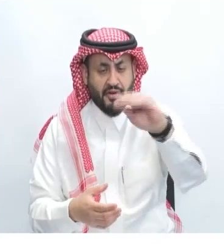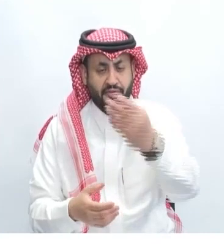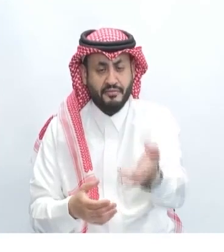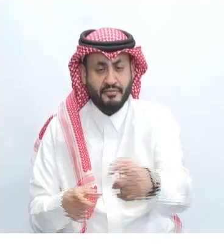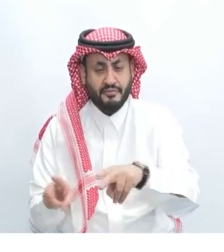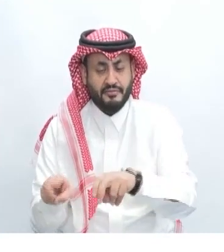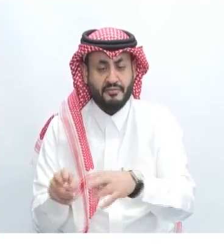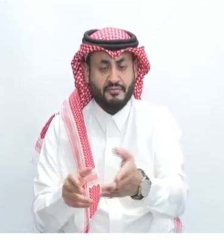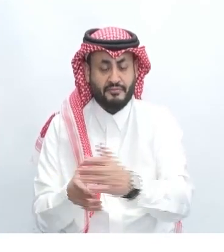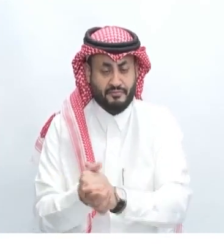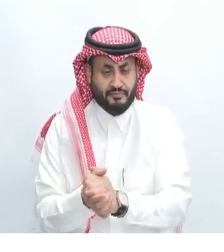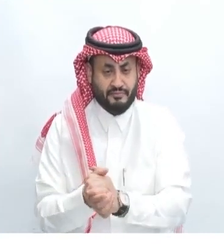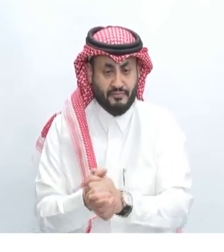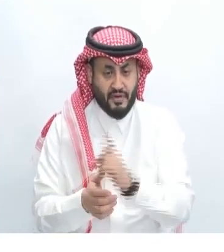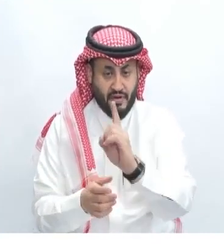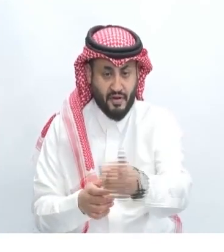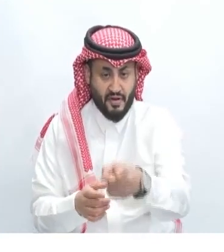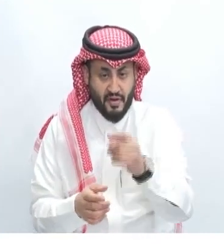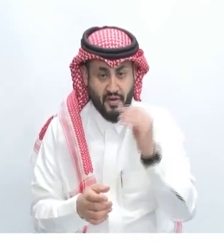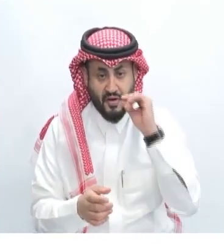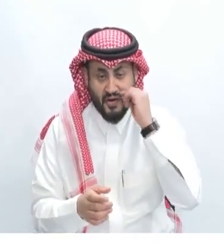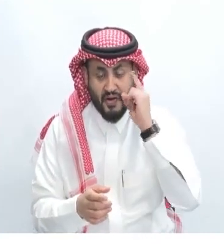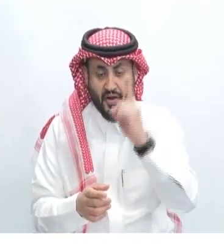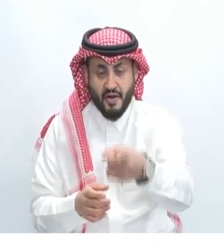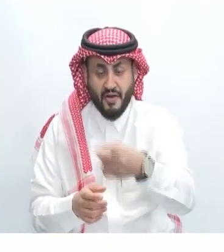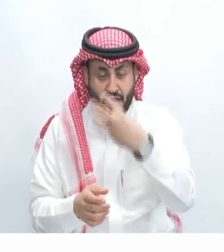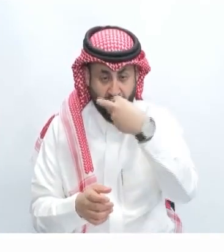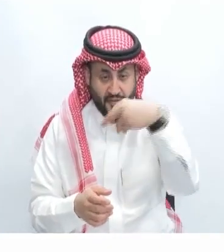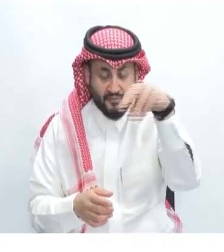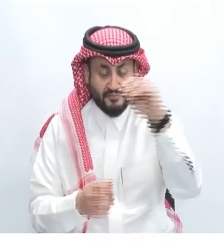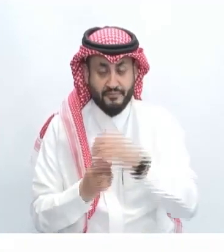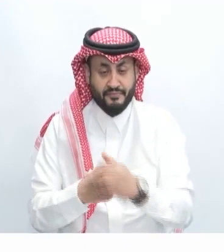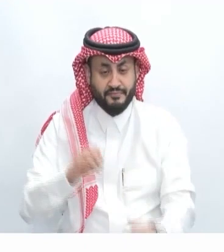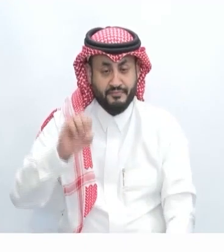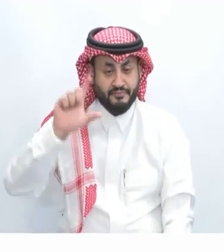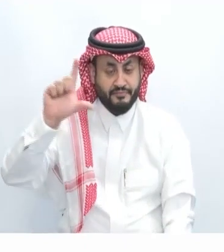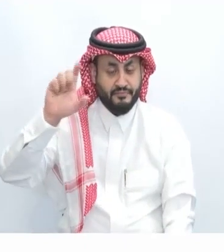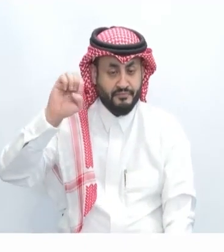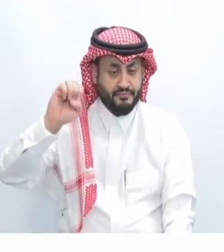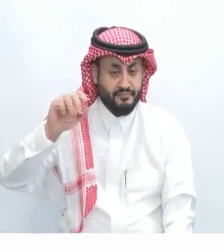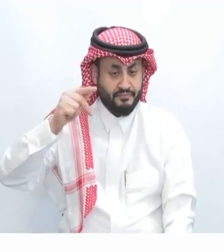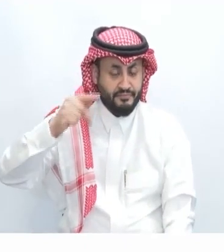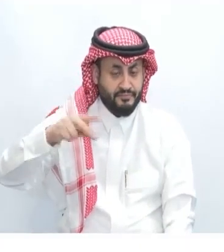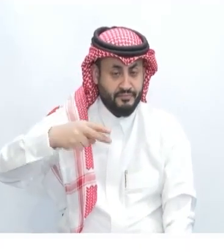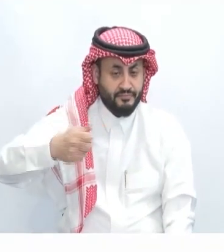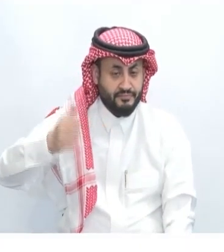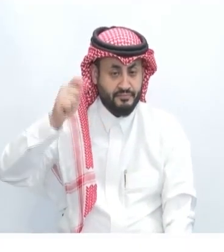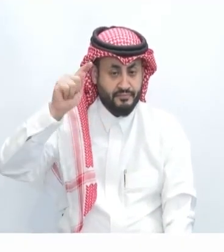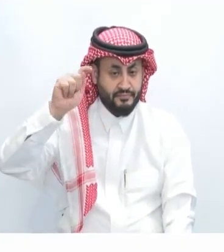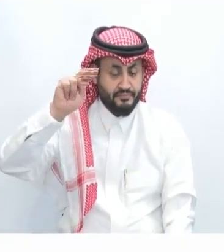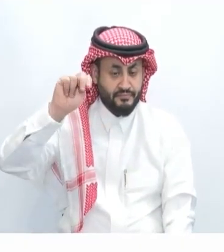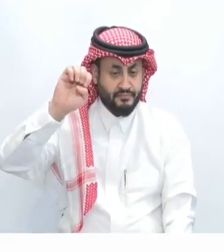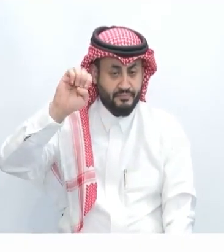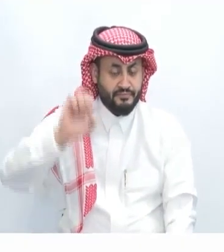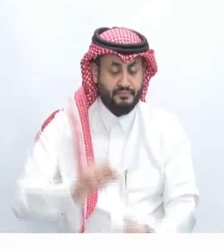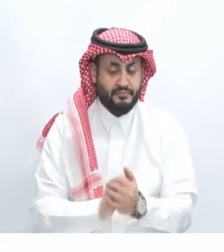animal where the brother pointed to an elephant. He says, "Look, it's an elephant.